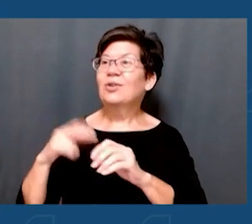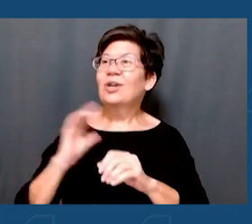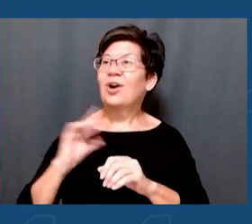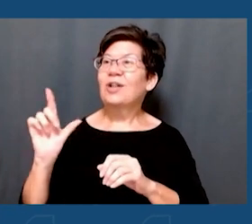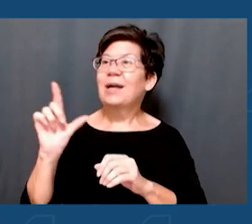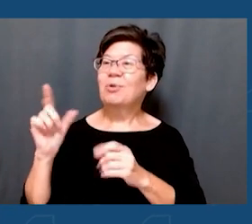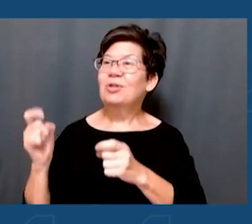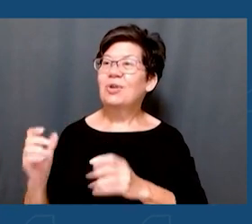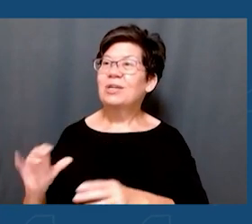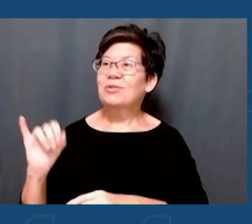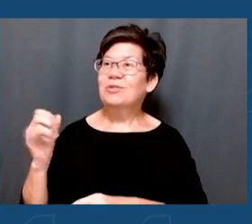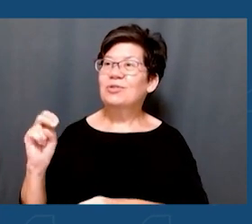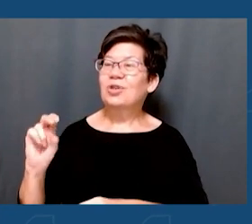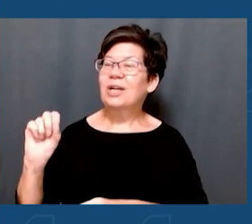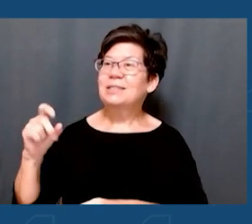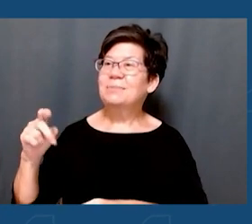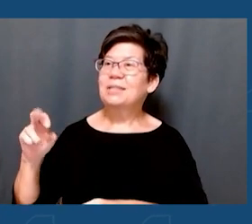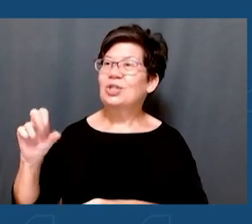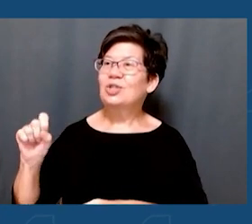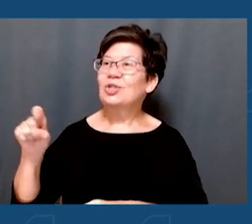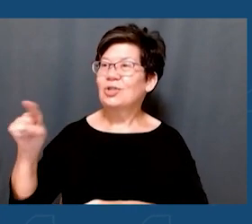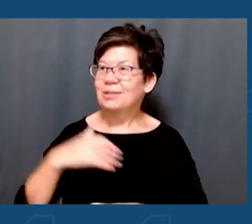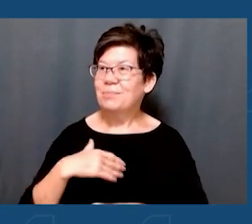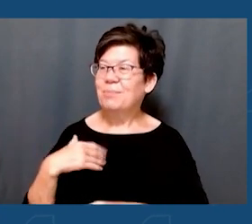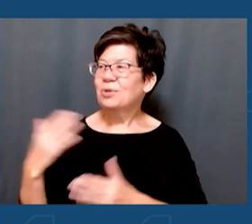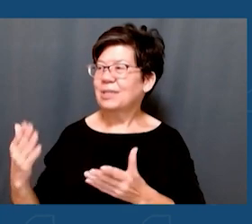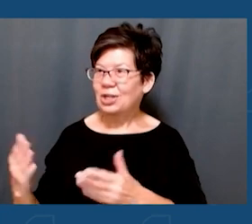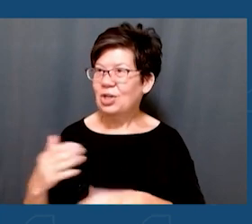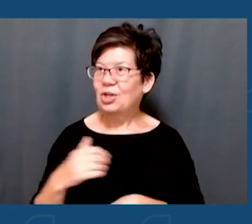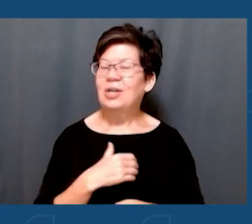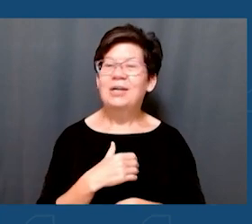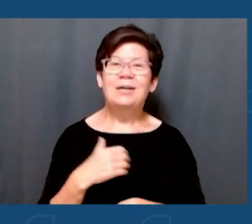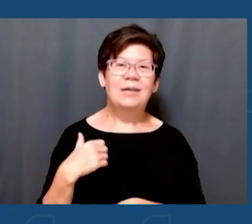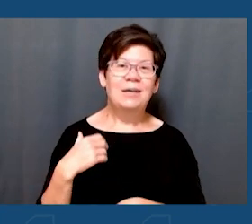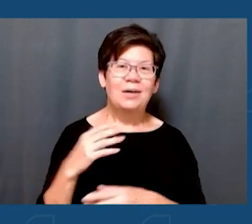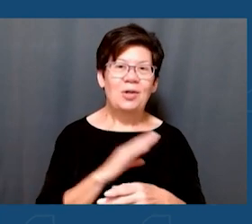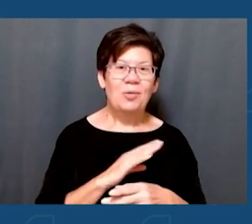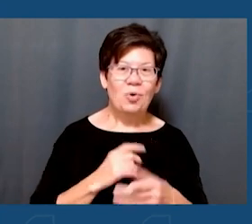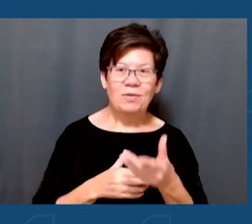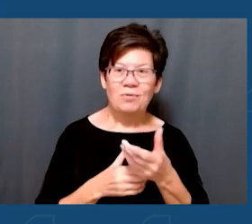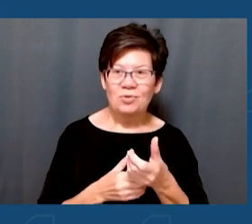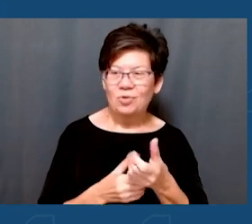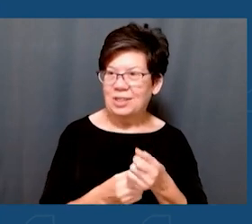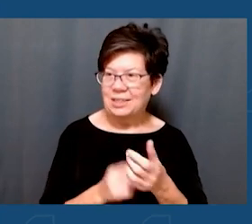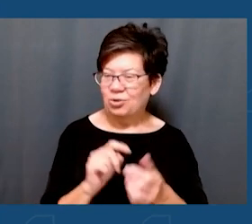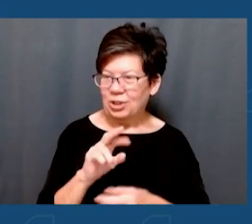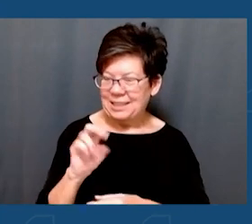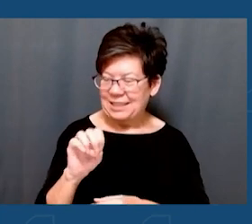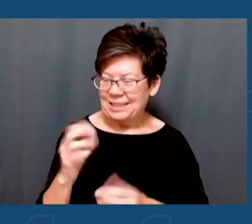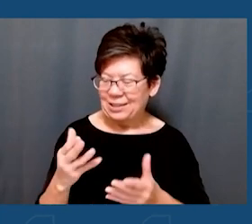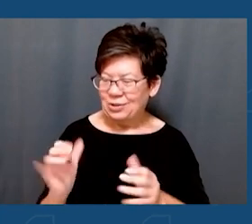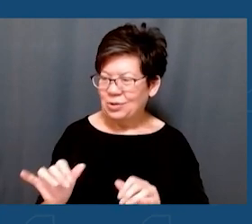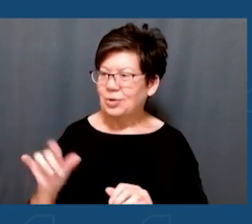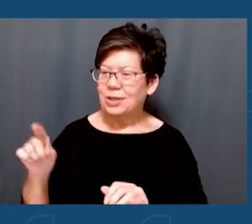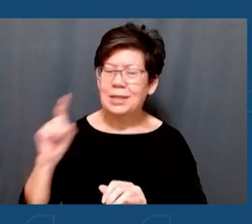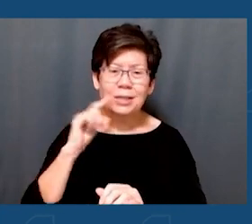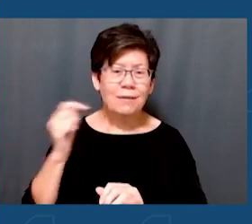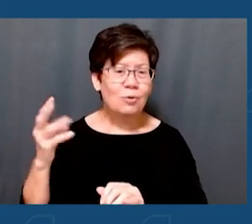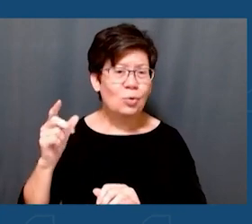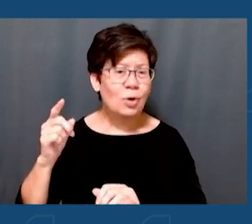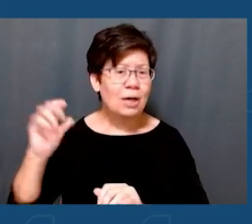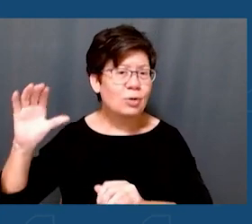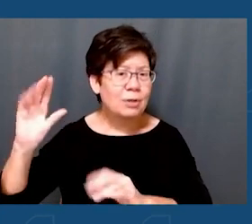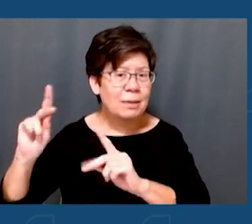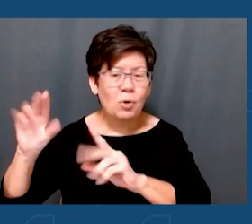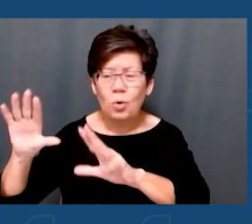John Spears, and members of his team, as well as members of the Board of Trustees. And it's a great event for the few hundred people that are there.